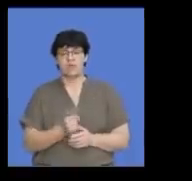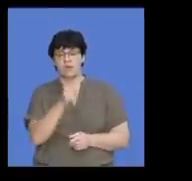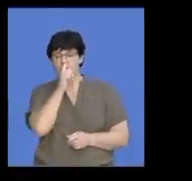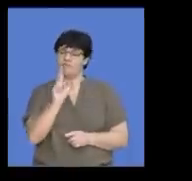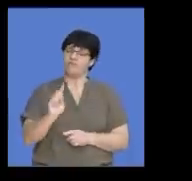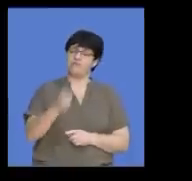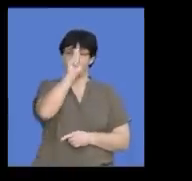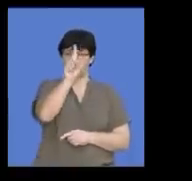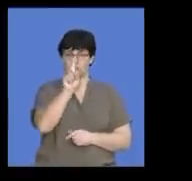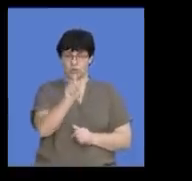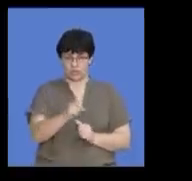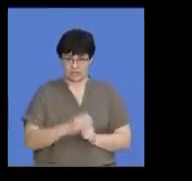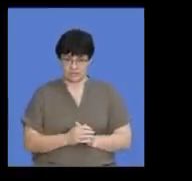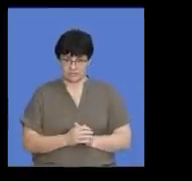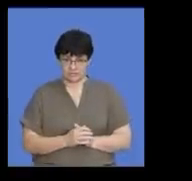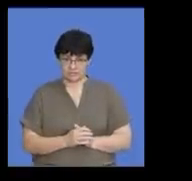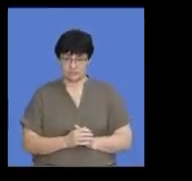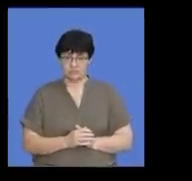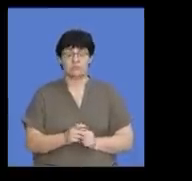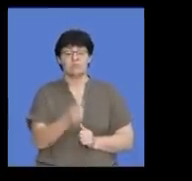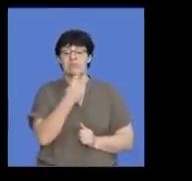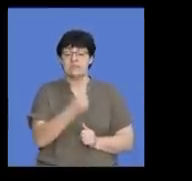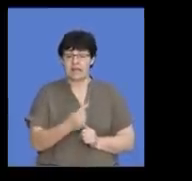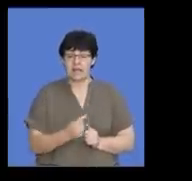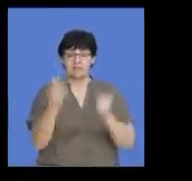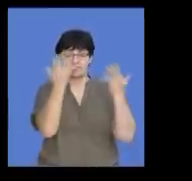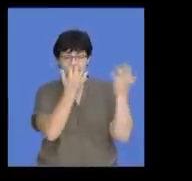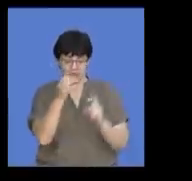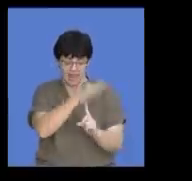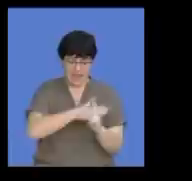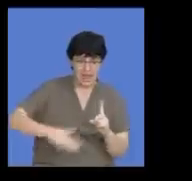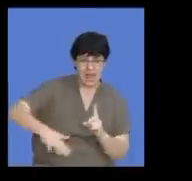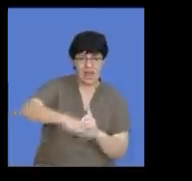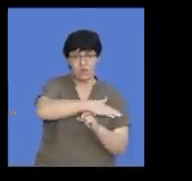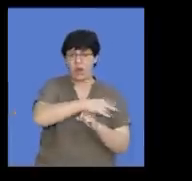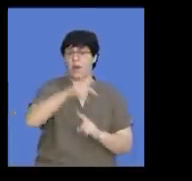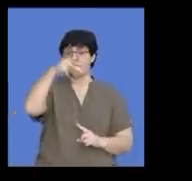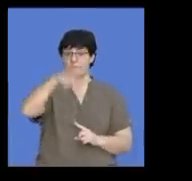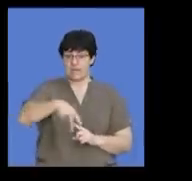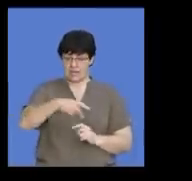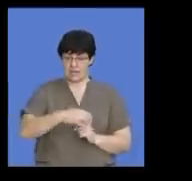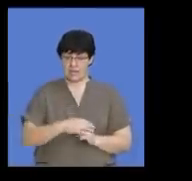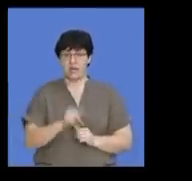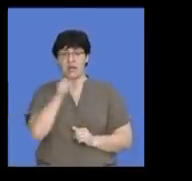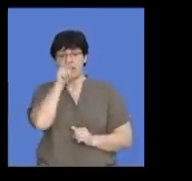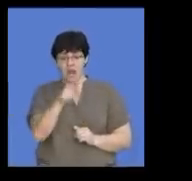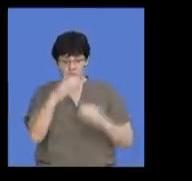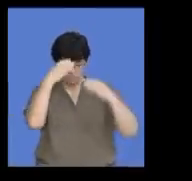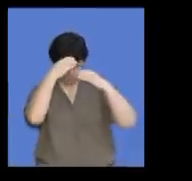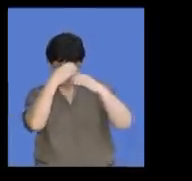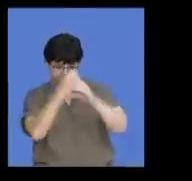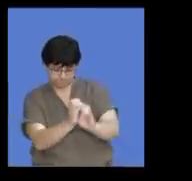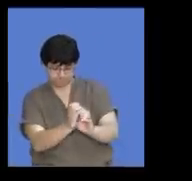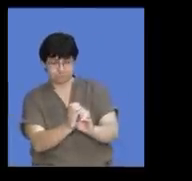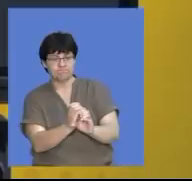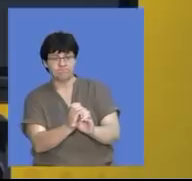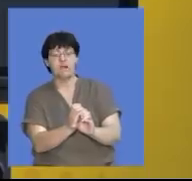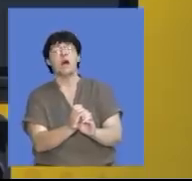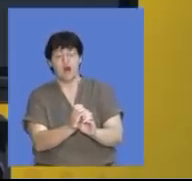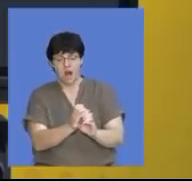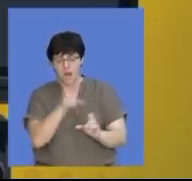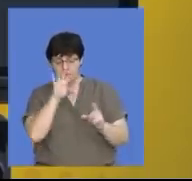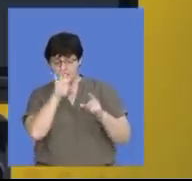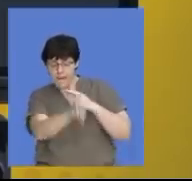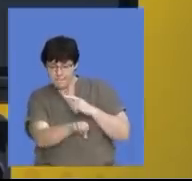first question. The first question says, calculate the area of P. You've got to zoom into your topographical map